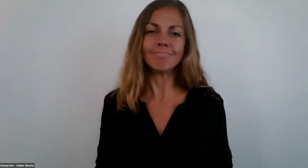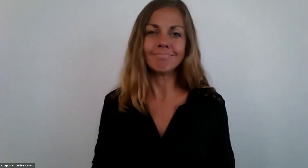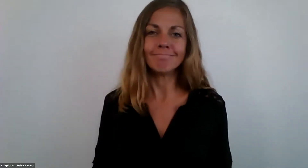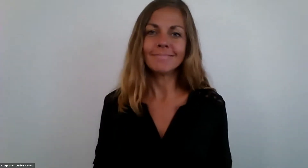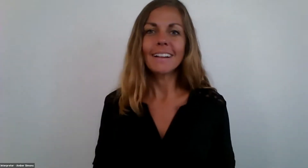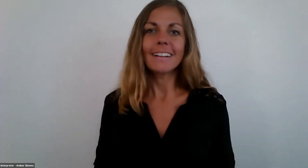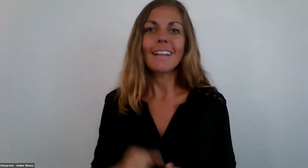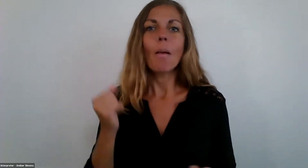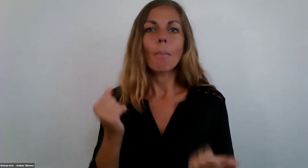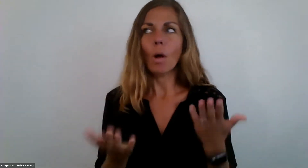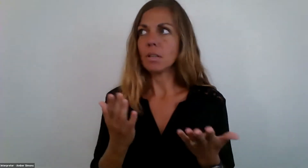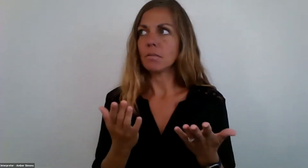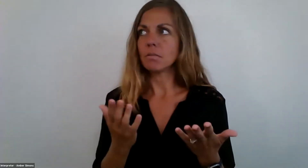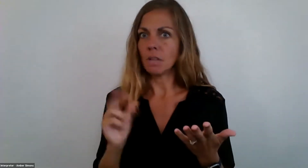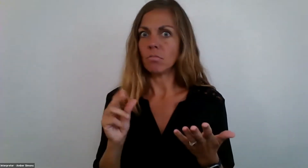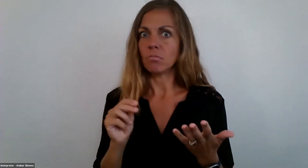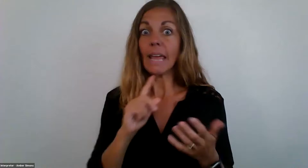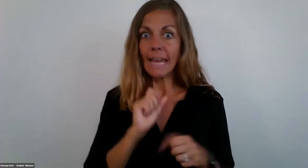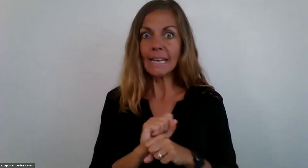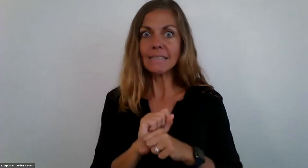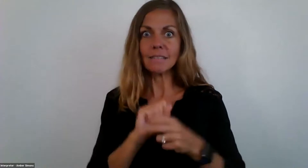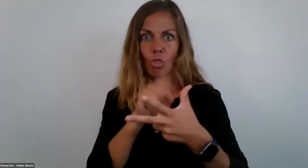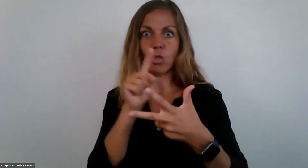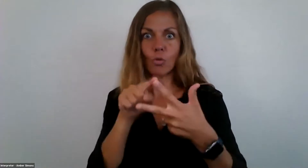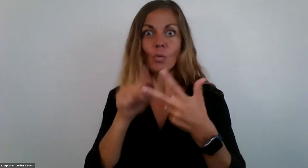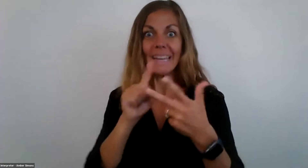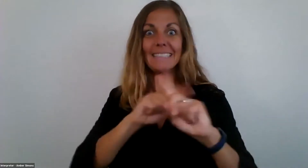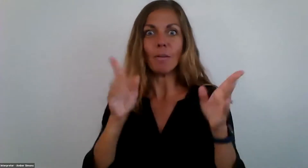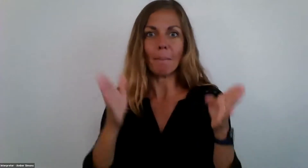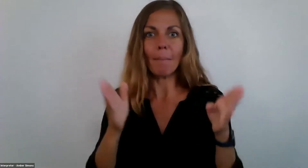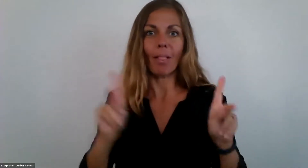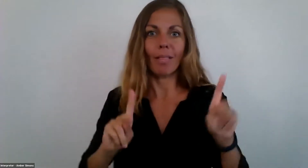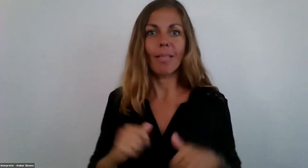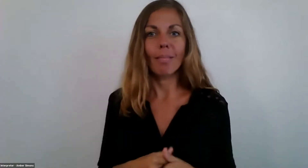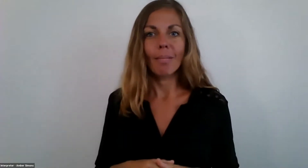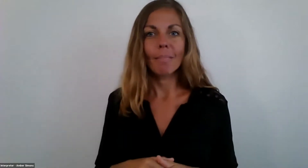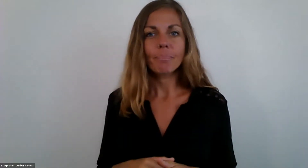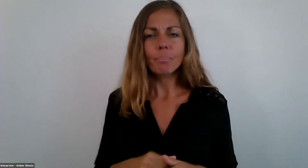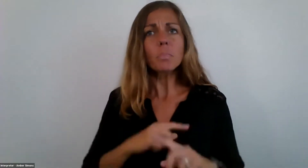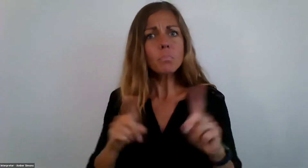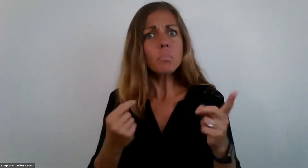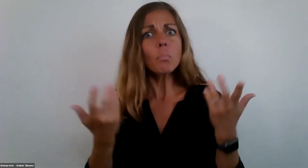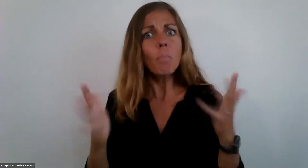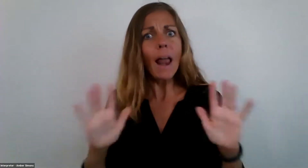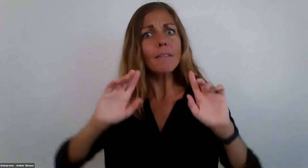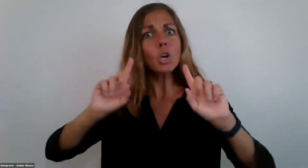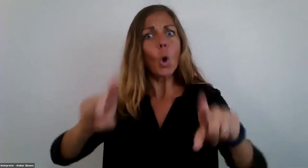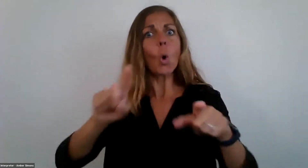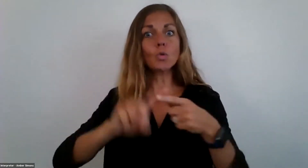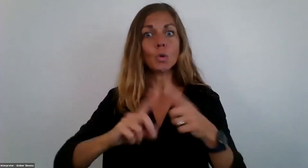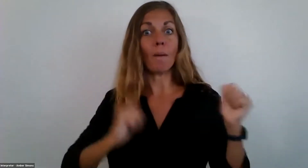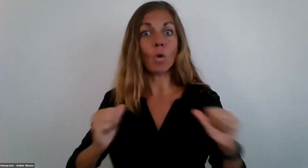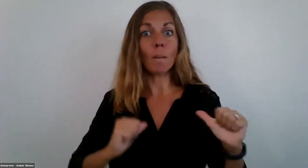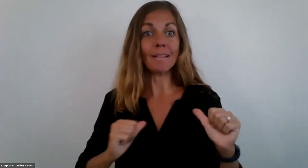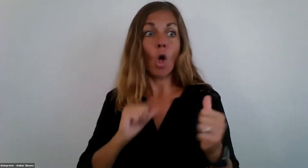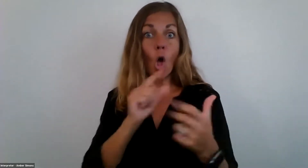probably, well, it is 3 different people, but I have attended performances where all of those things were